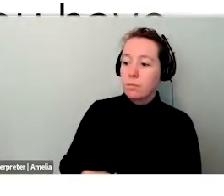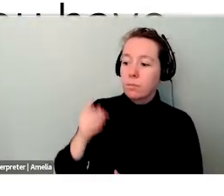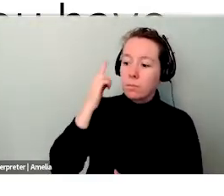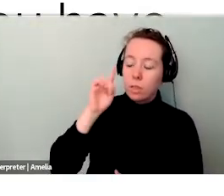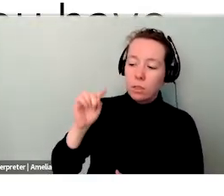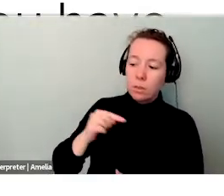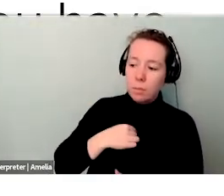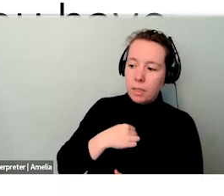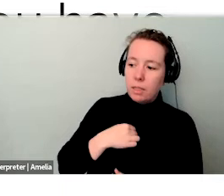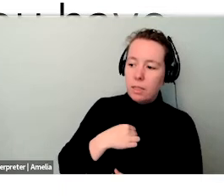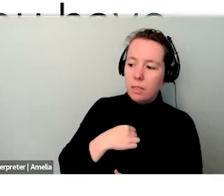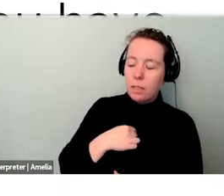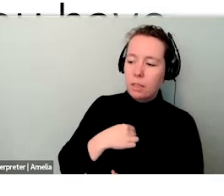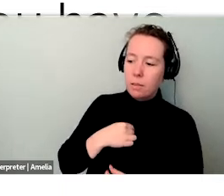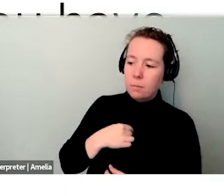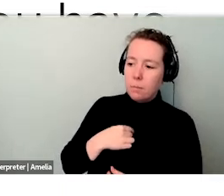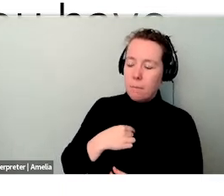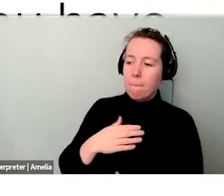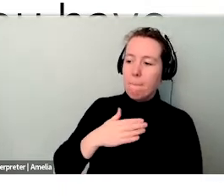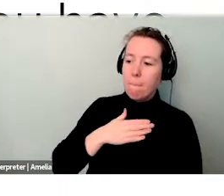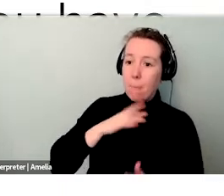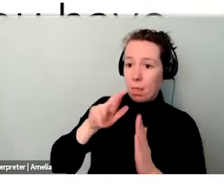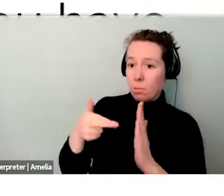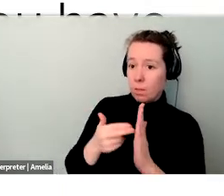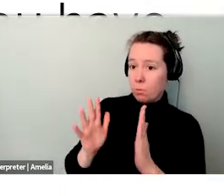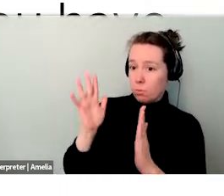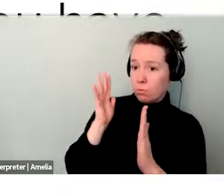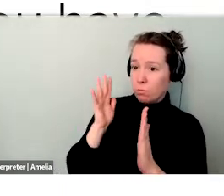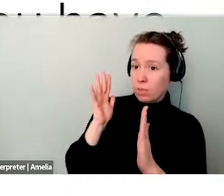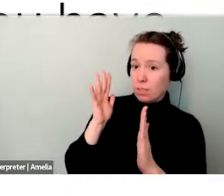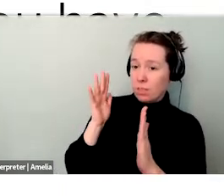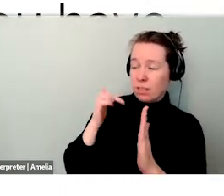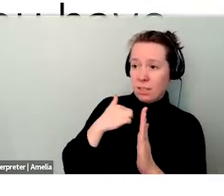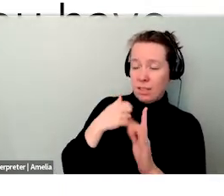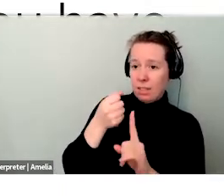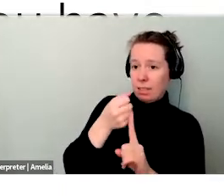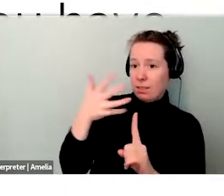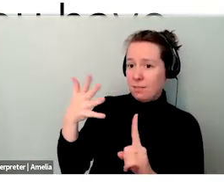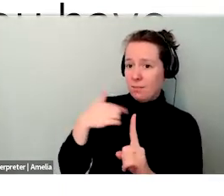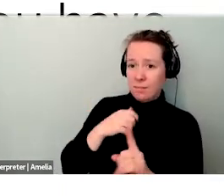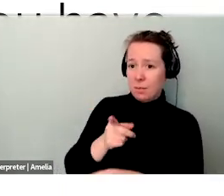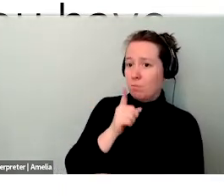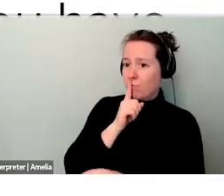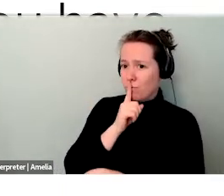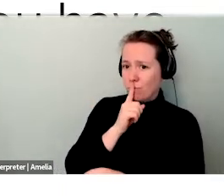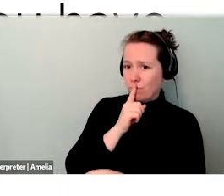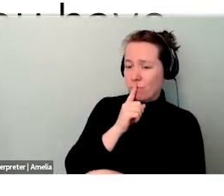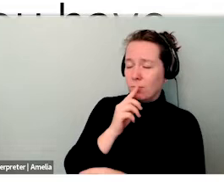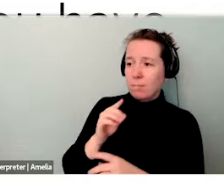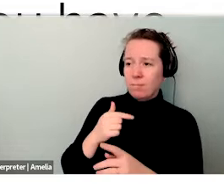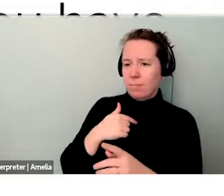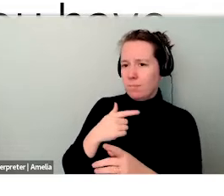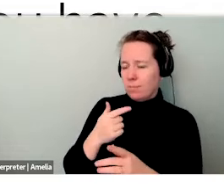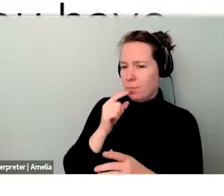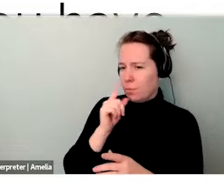explanation of what happened in my previous role. I know I shouldn't share all the details and I don't plan to, but I have